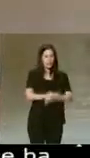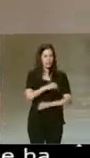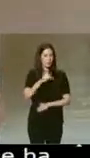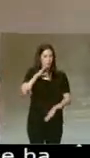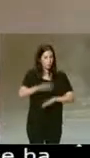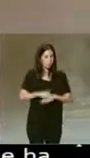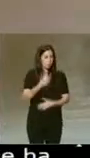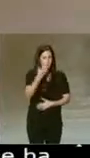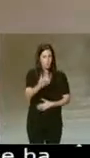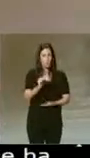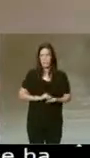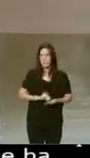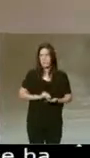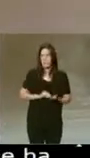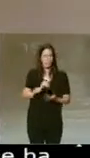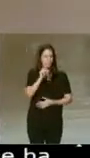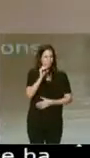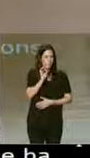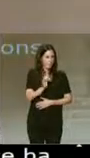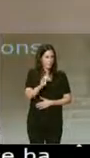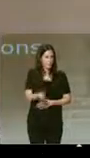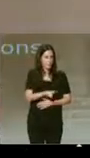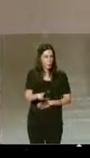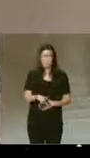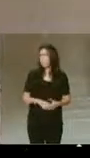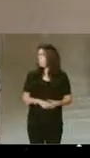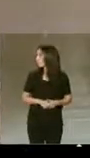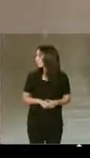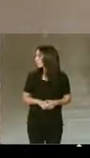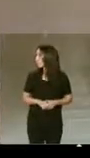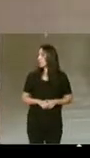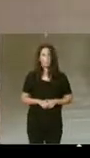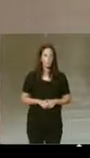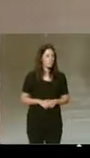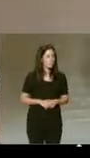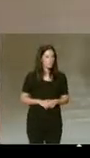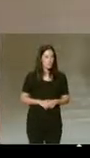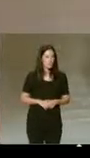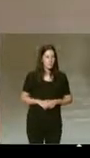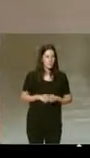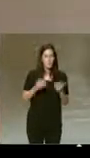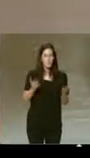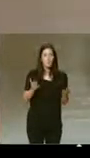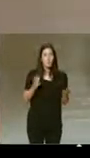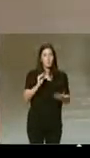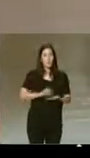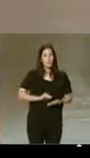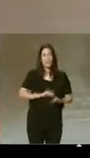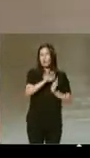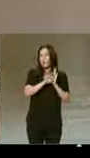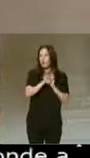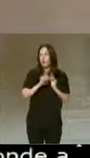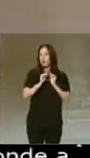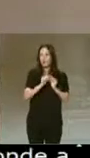versions, those previous versions, but that doesn't always happen. Namely, when it comes to